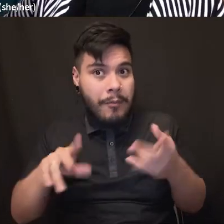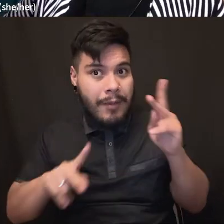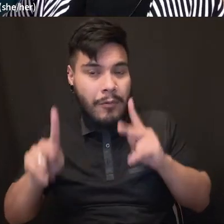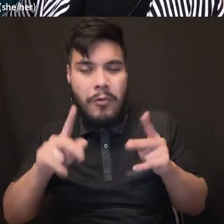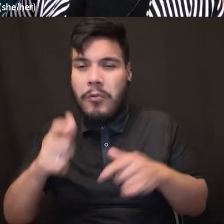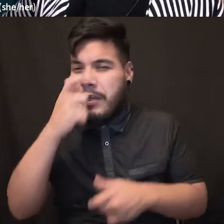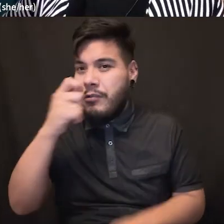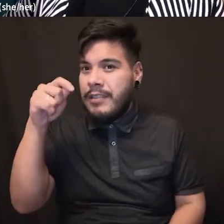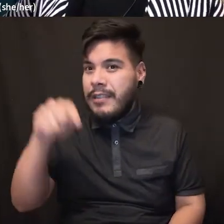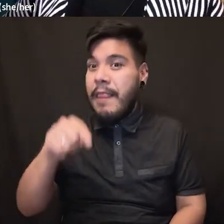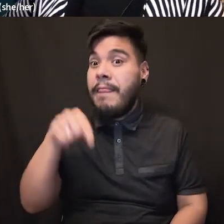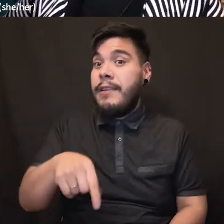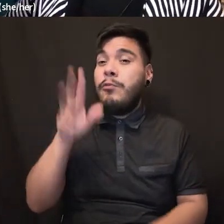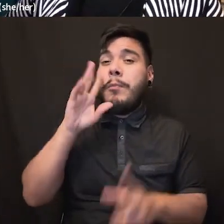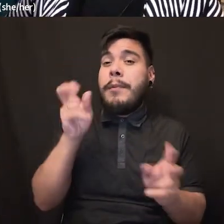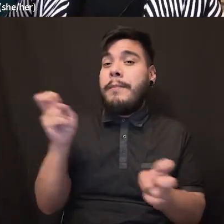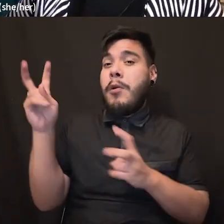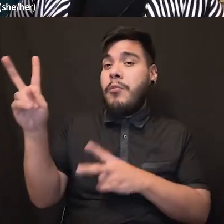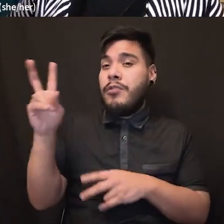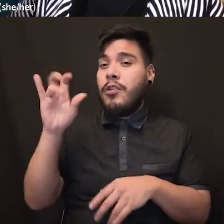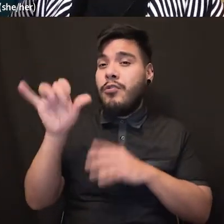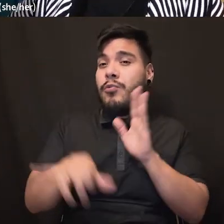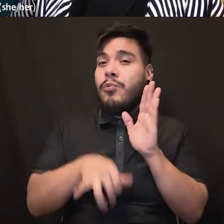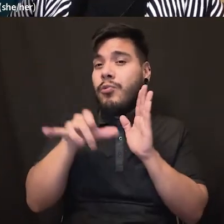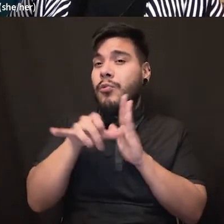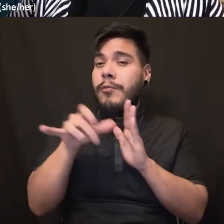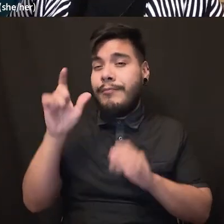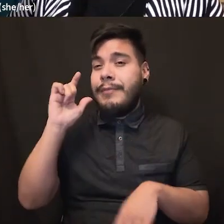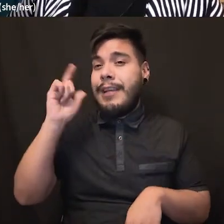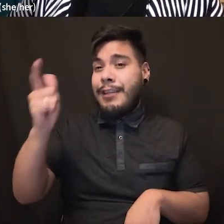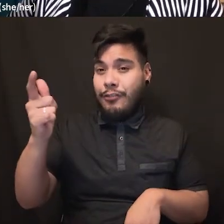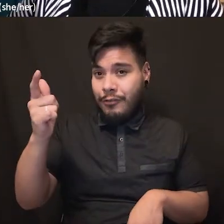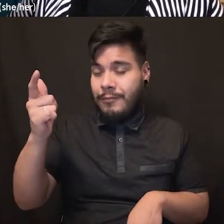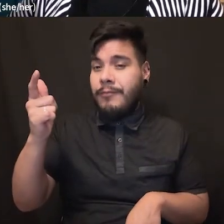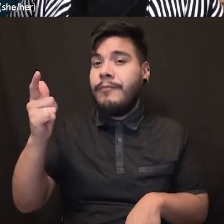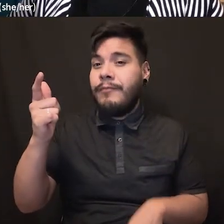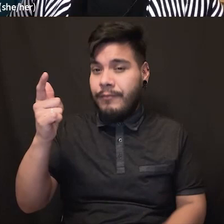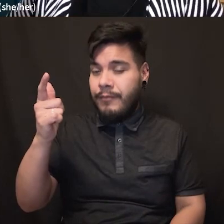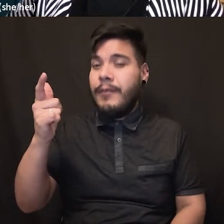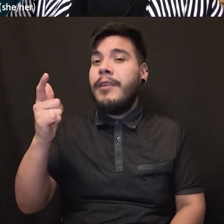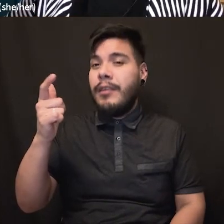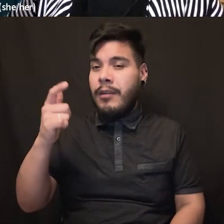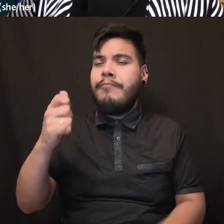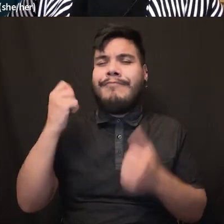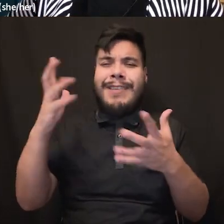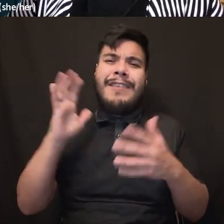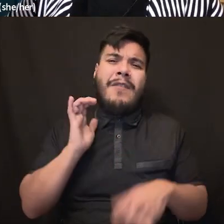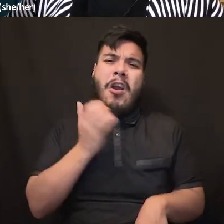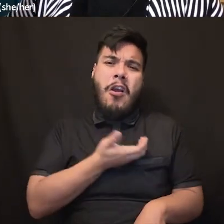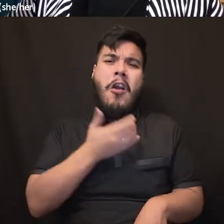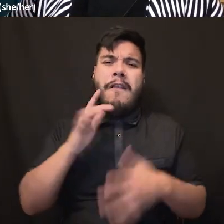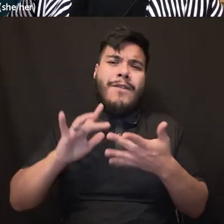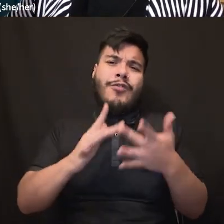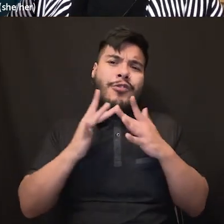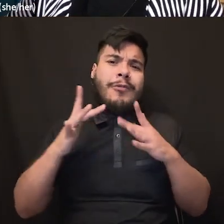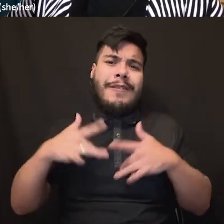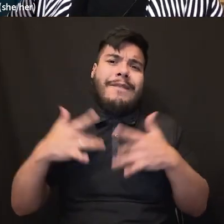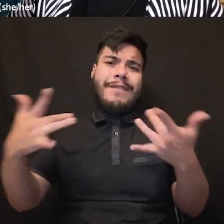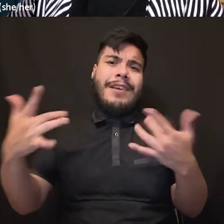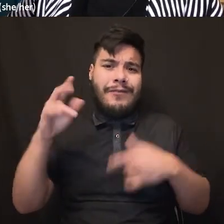and Chris, this video will be available on YouTube later, as are many of our virtual events, the NAAFA Webinar